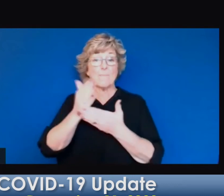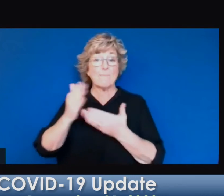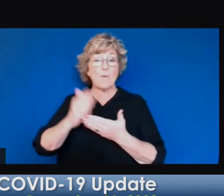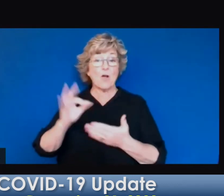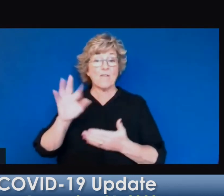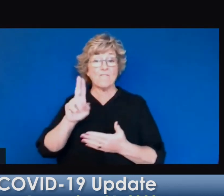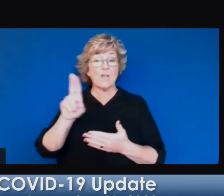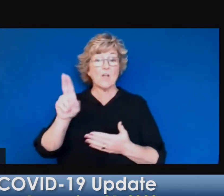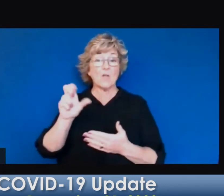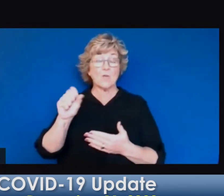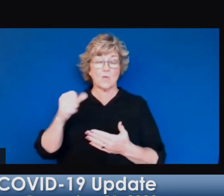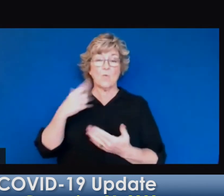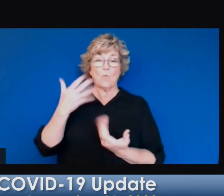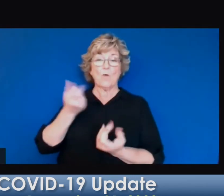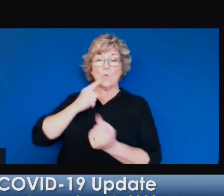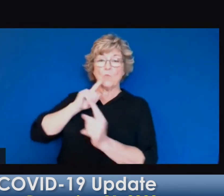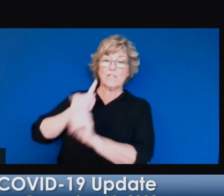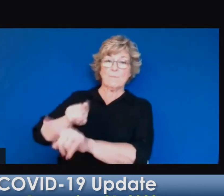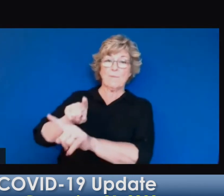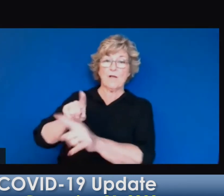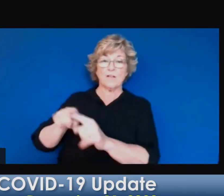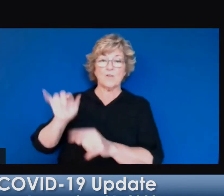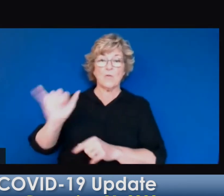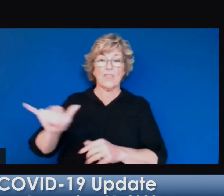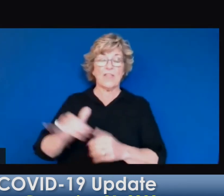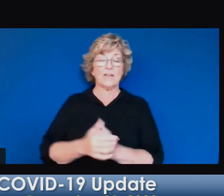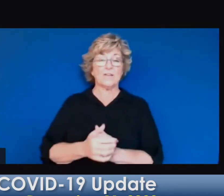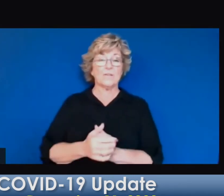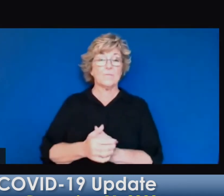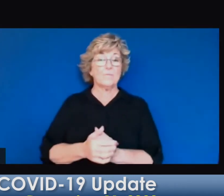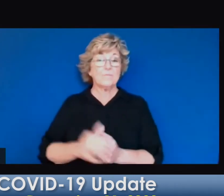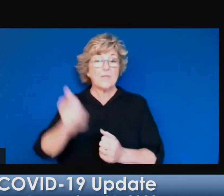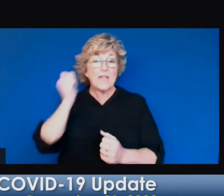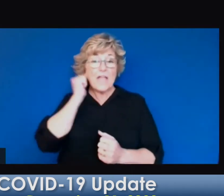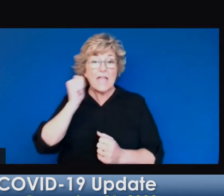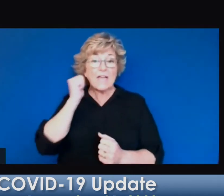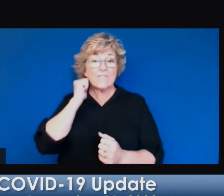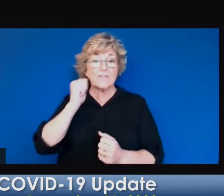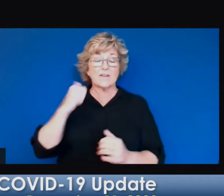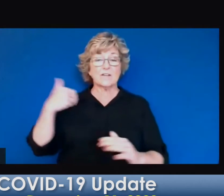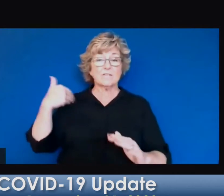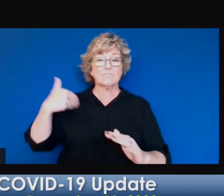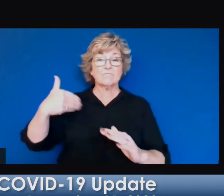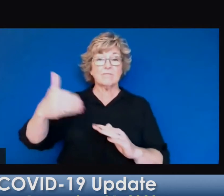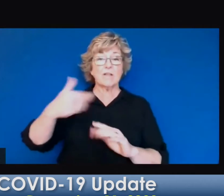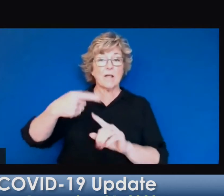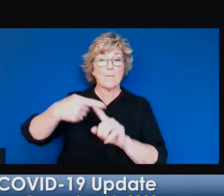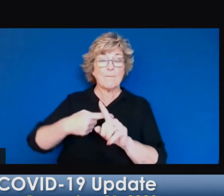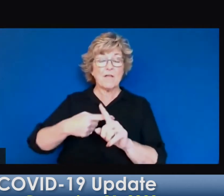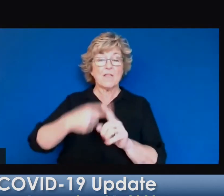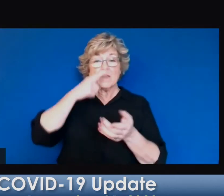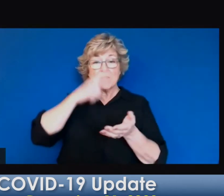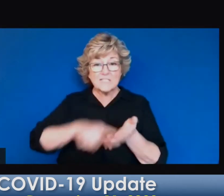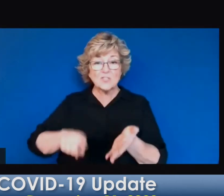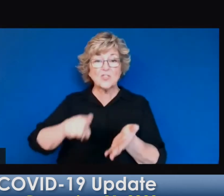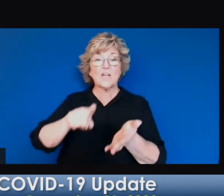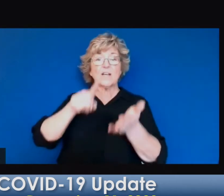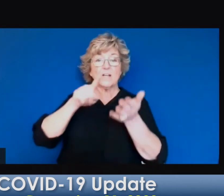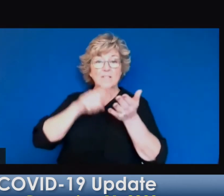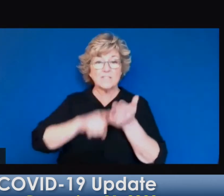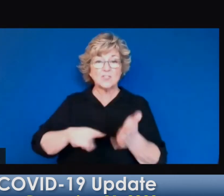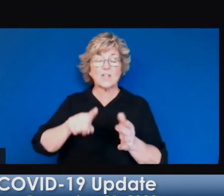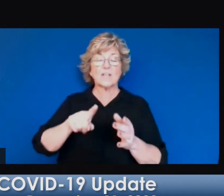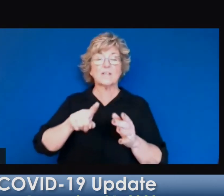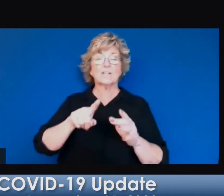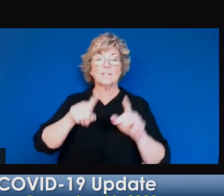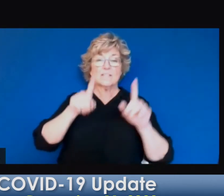able to react. We do, on a daily basis over the course of a month, check thousands of